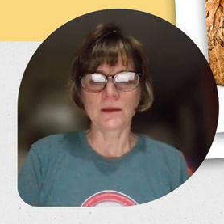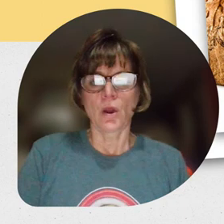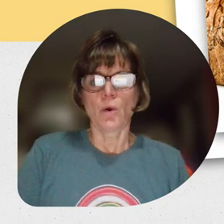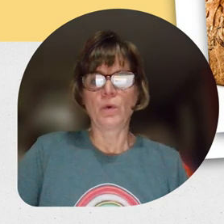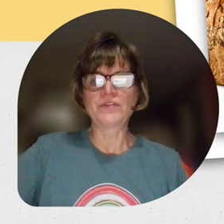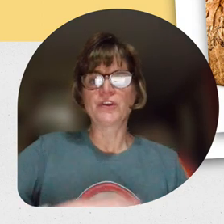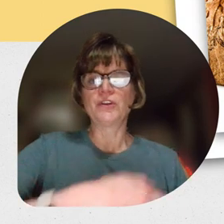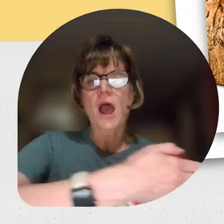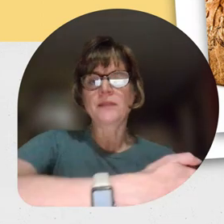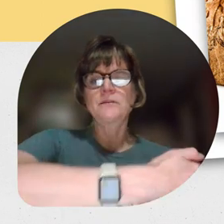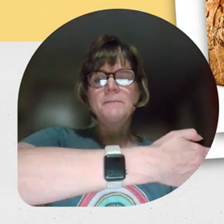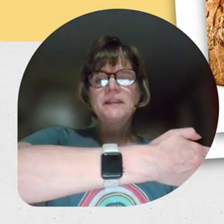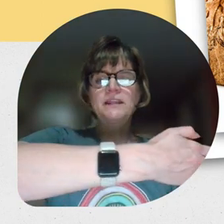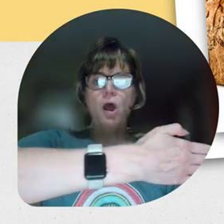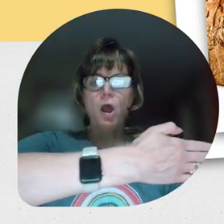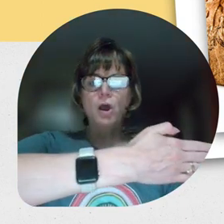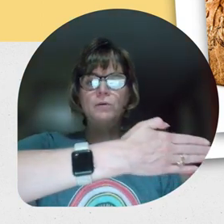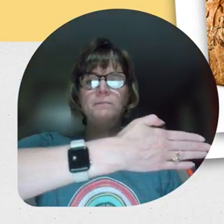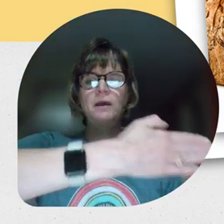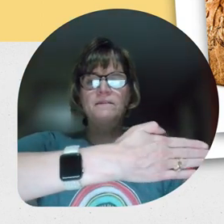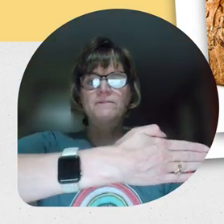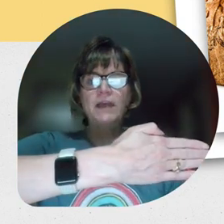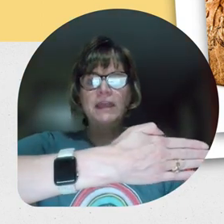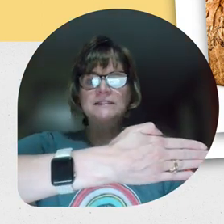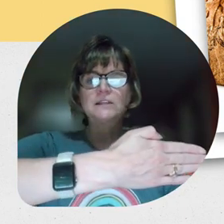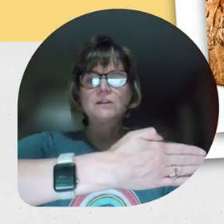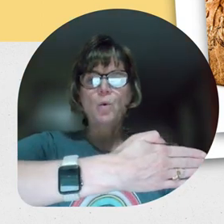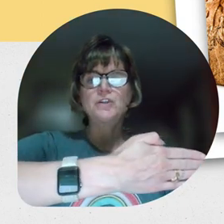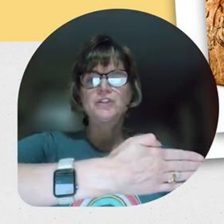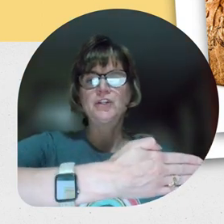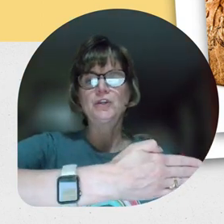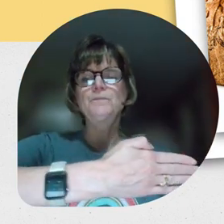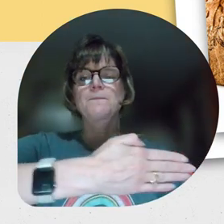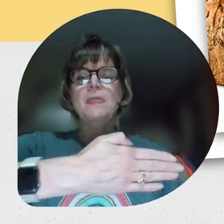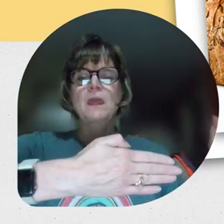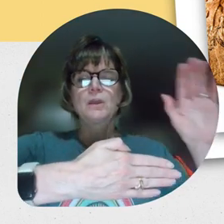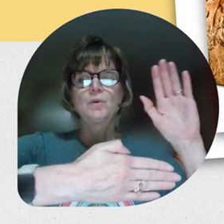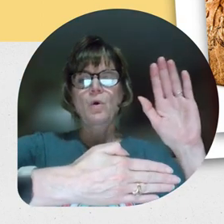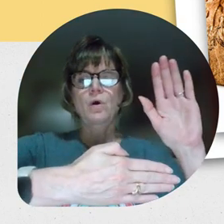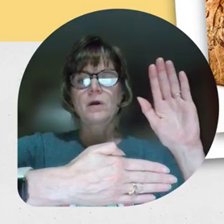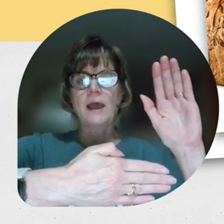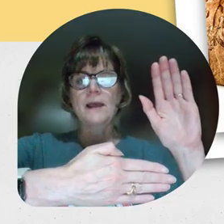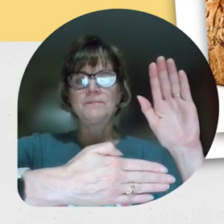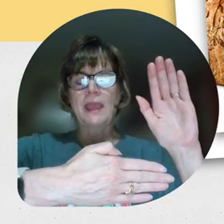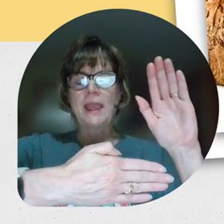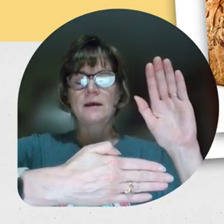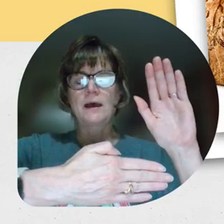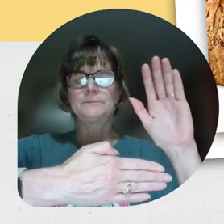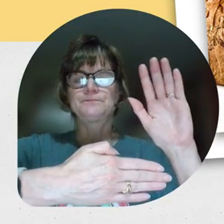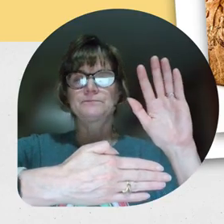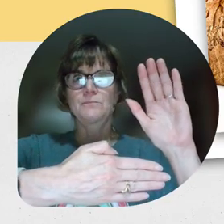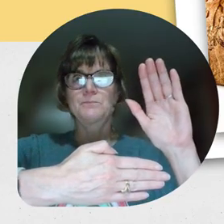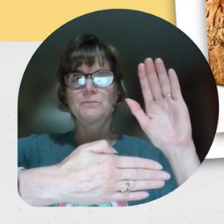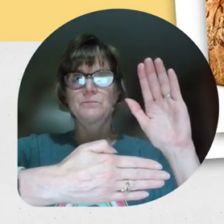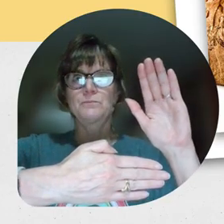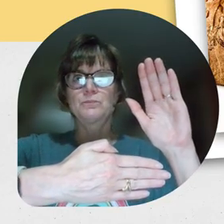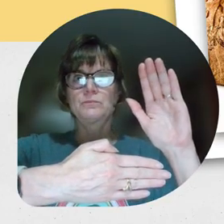Bread. With your non-dominant arm facing towards you, your